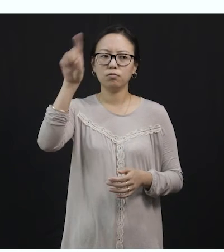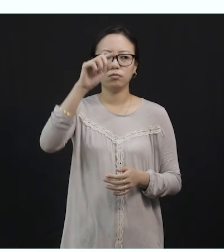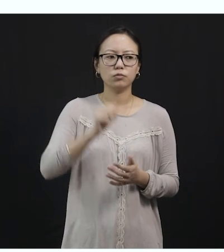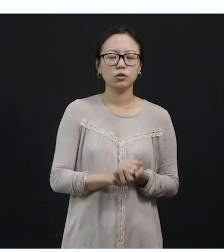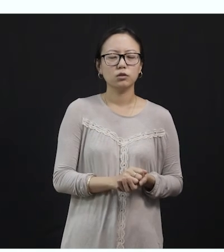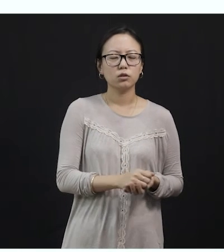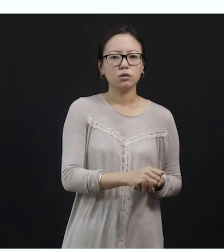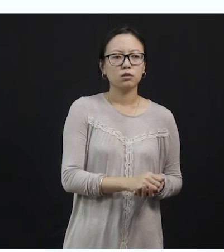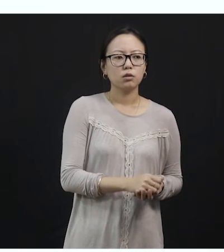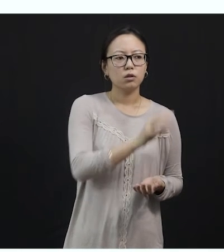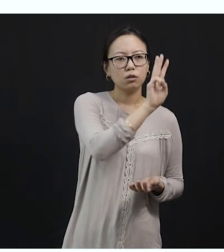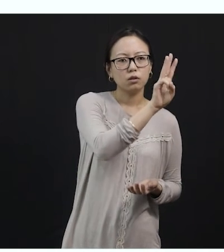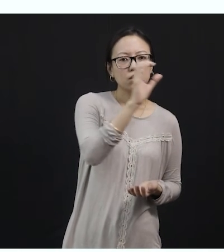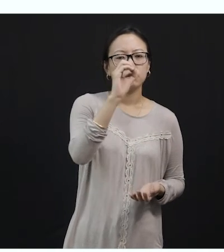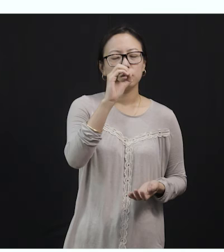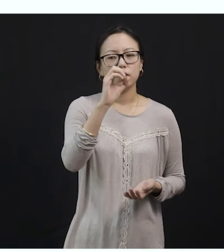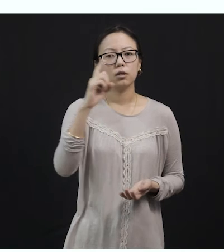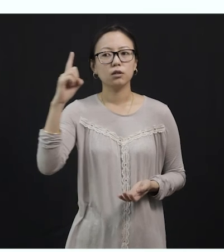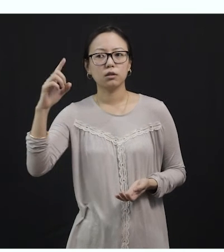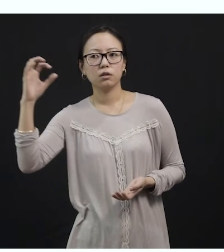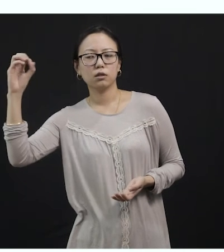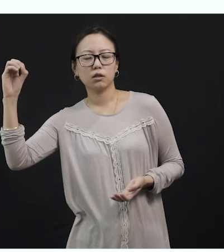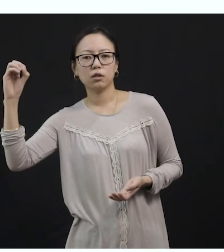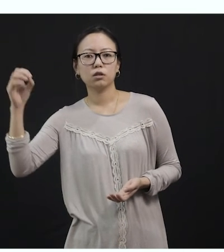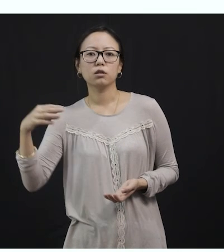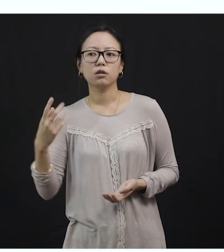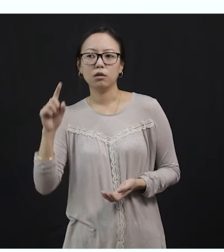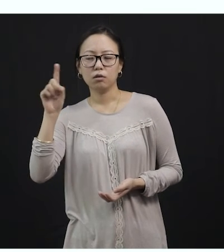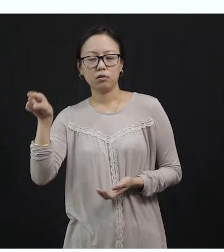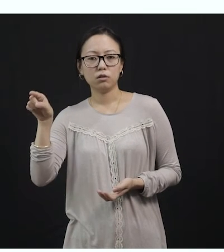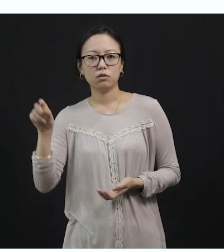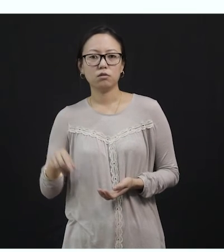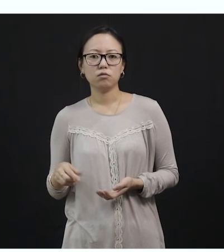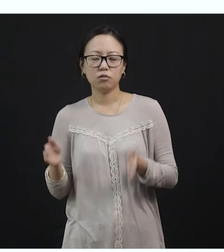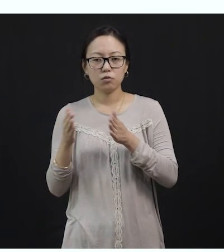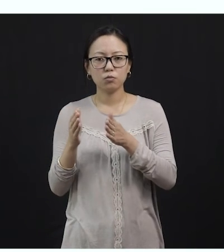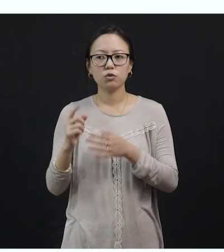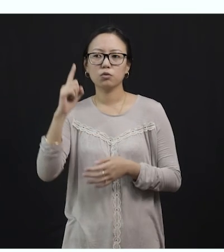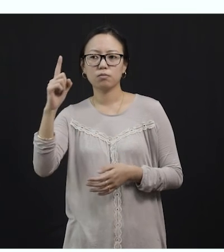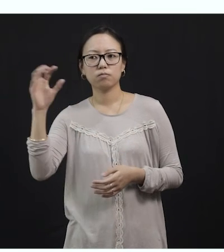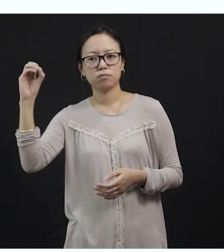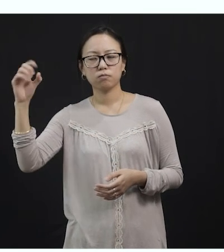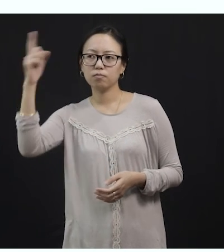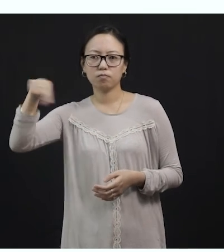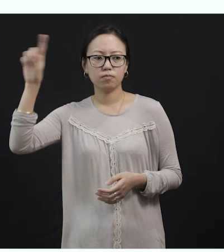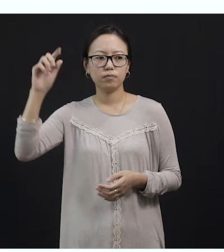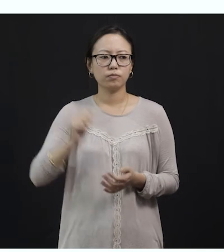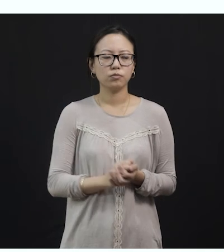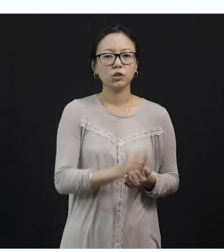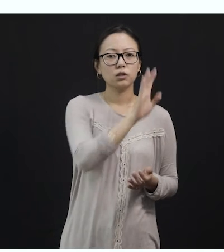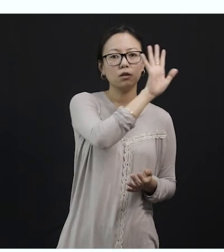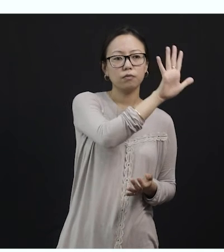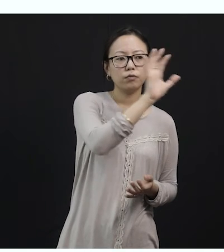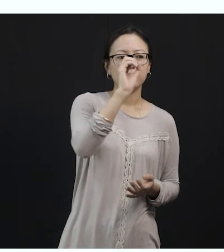and 10. 10 is the smaller number, so we will circle it. 50 and 15. 15 is